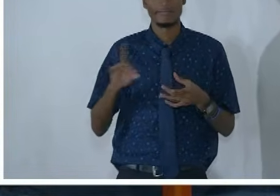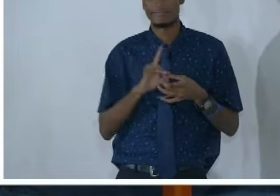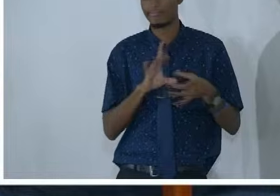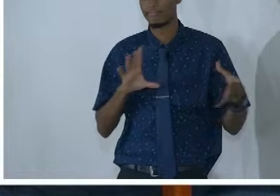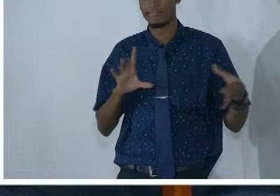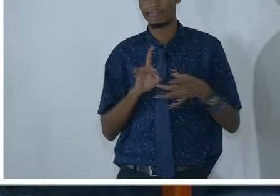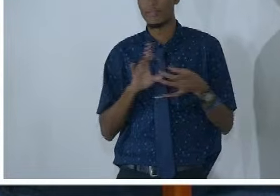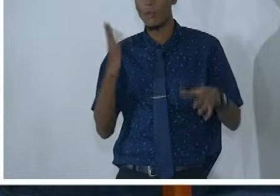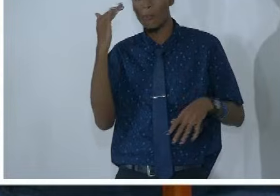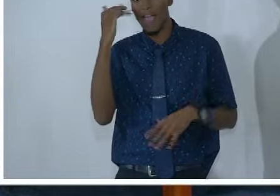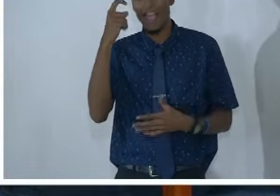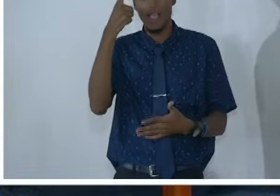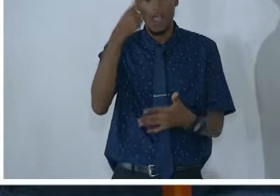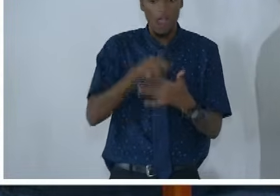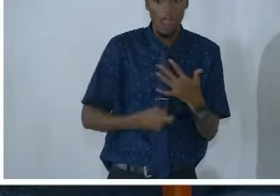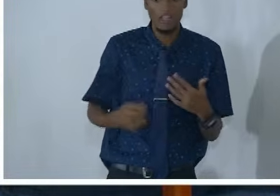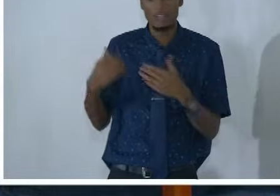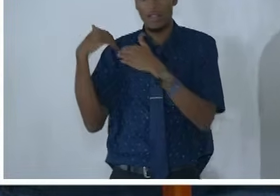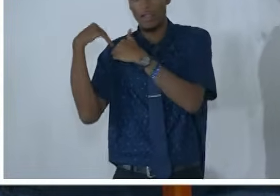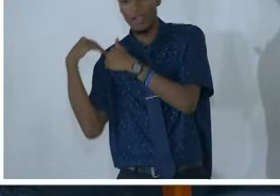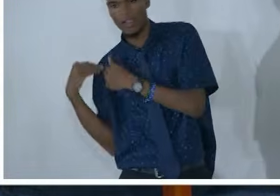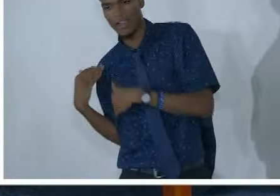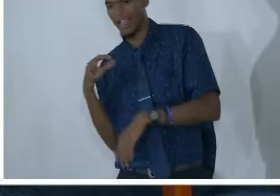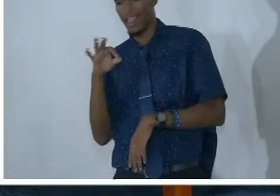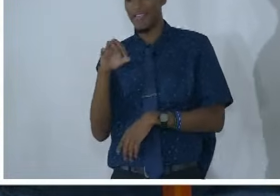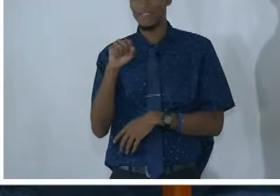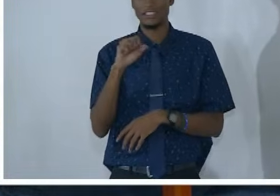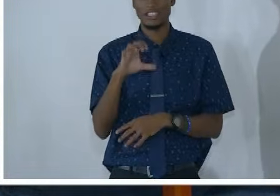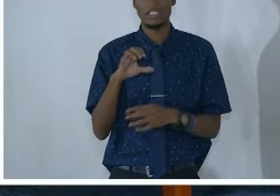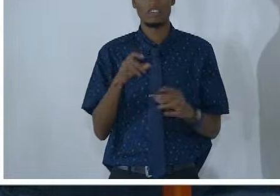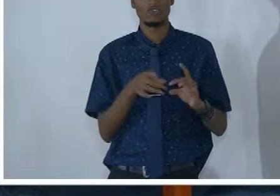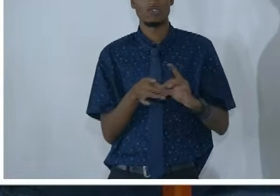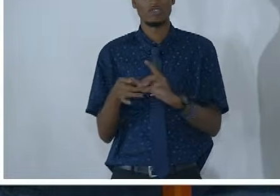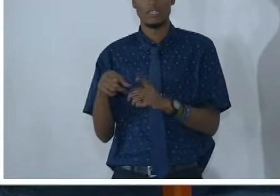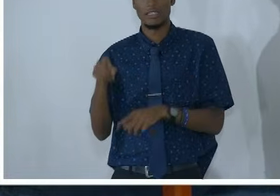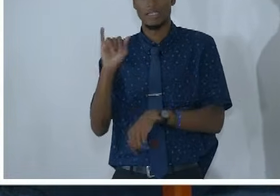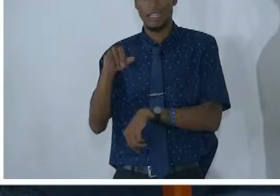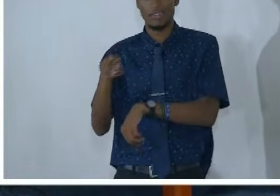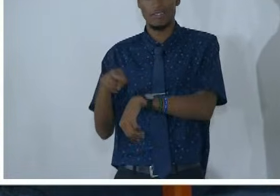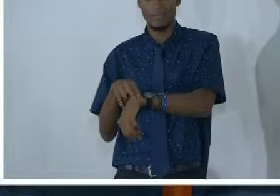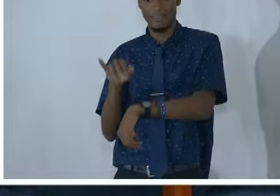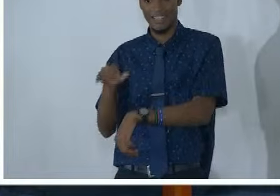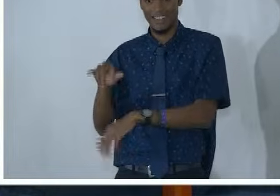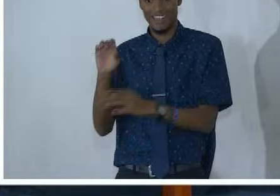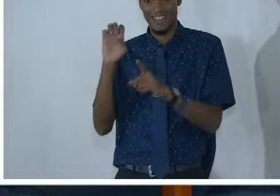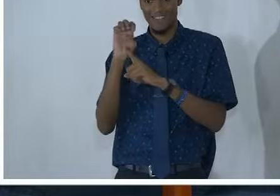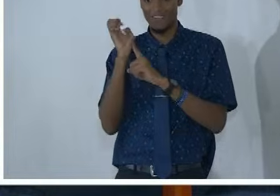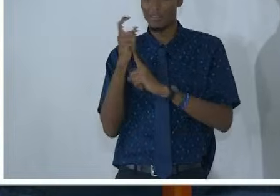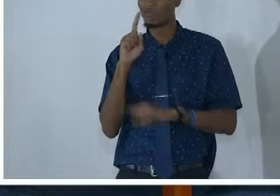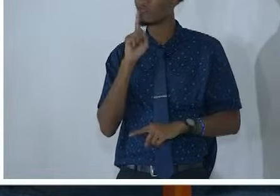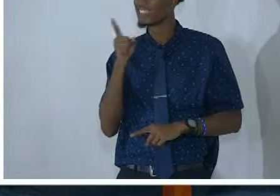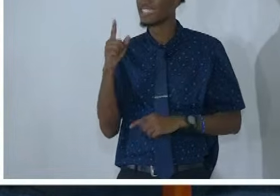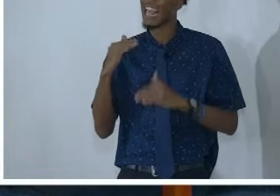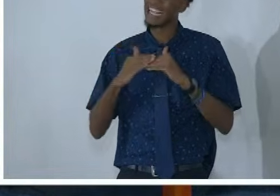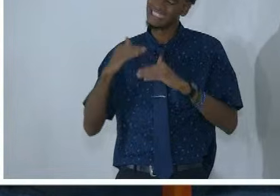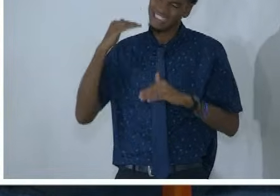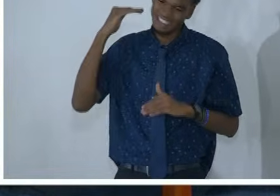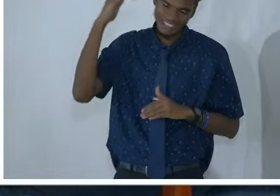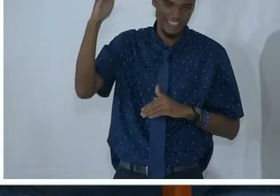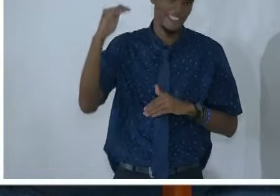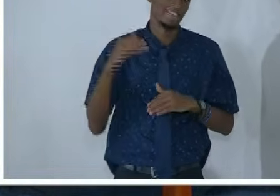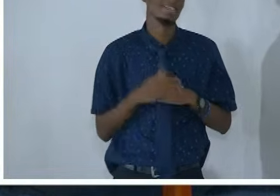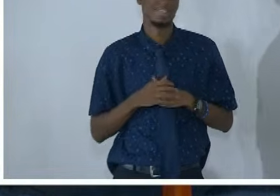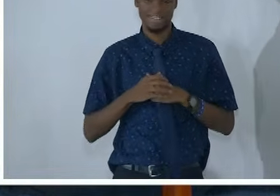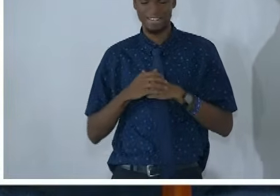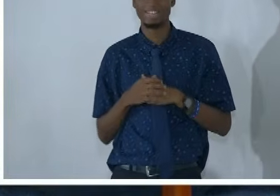of operating in an FSC-regulated environment, those are excessive and onerous to